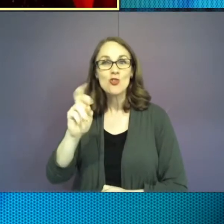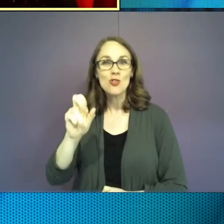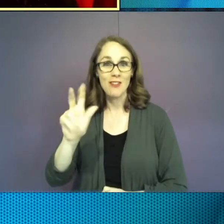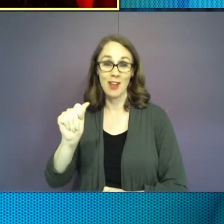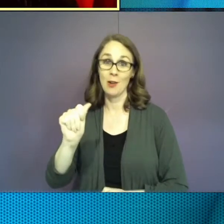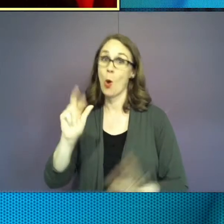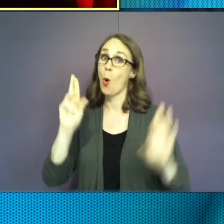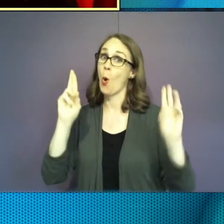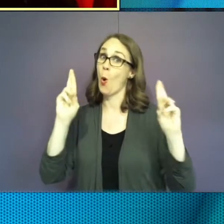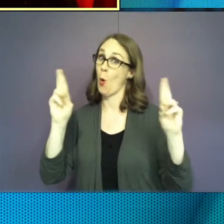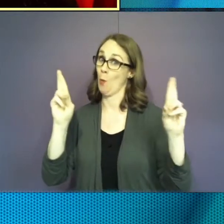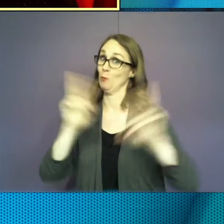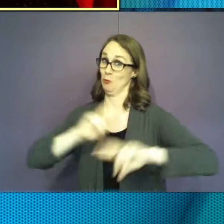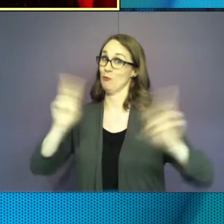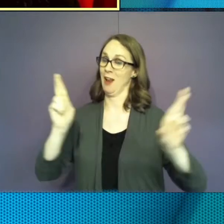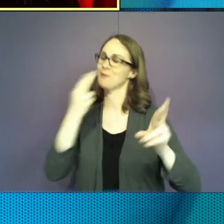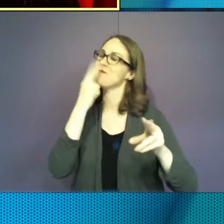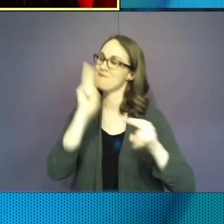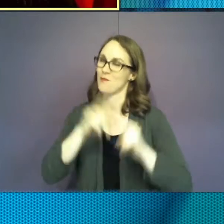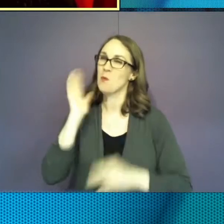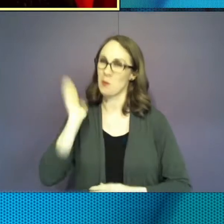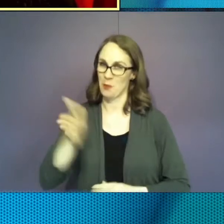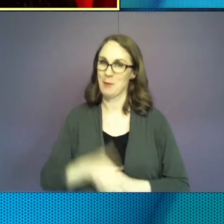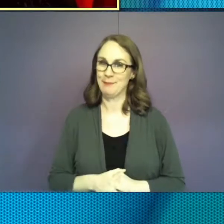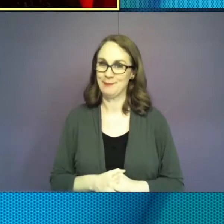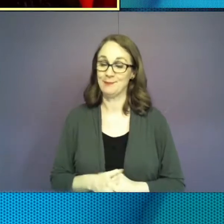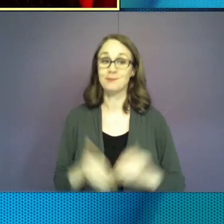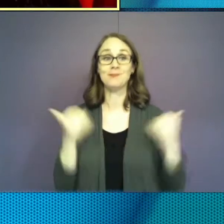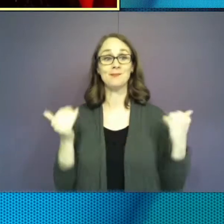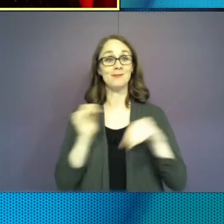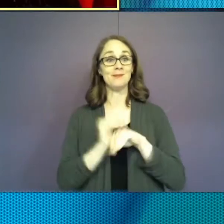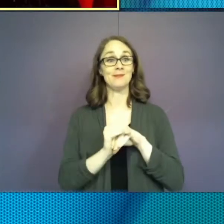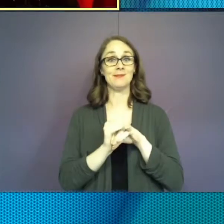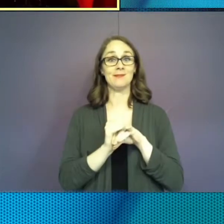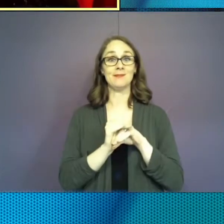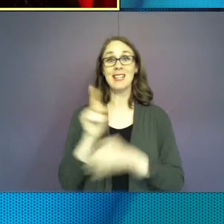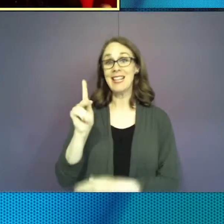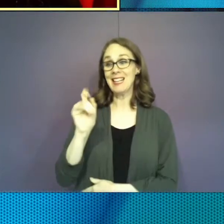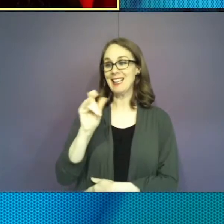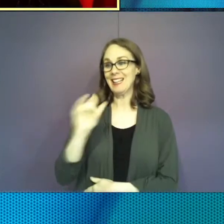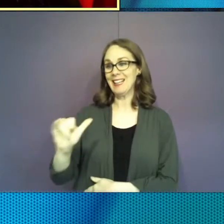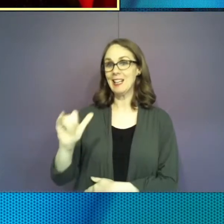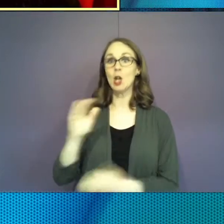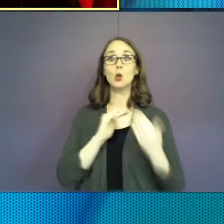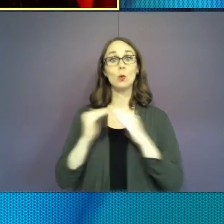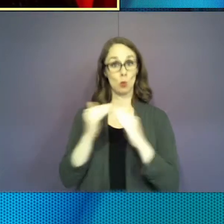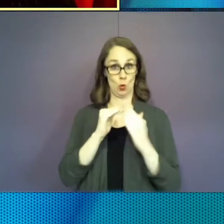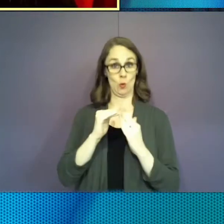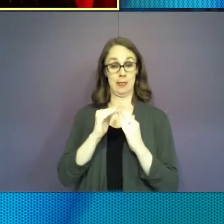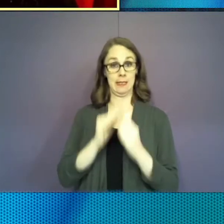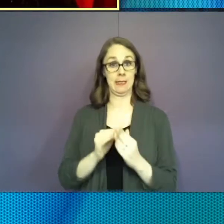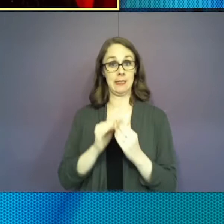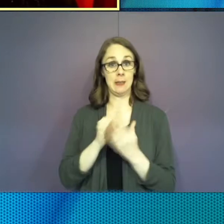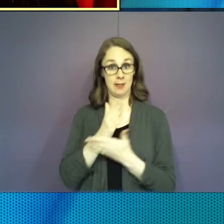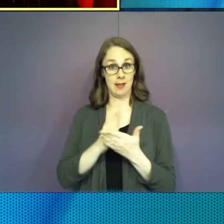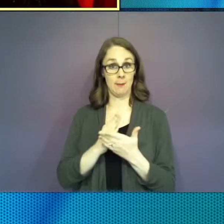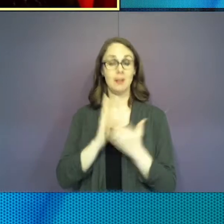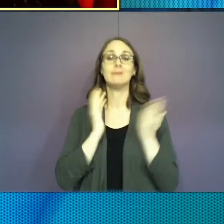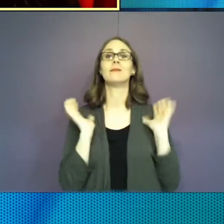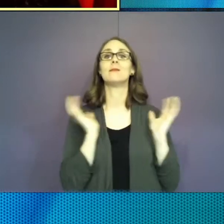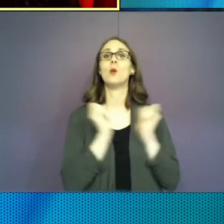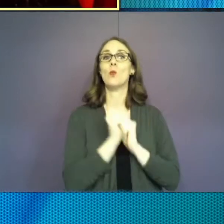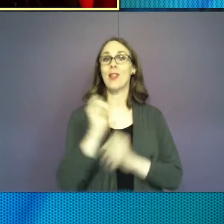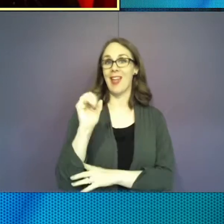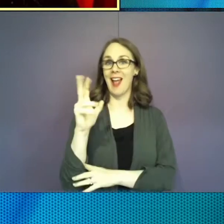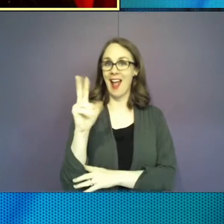trivia because it's going to be a lot of fun. Tonight in our Key Cities, Key Communities segment, we'll be speaking with